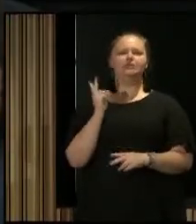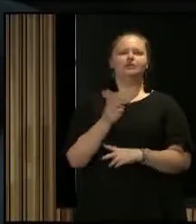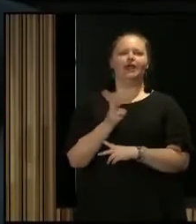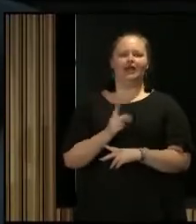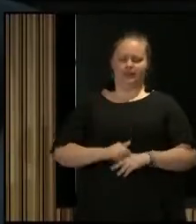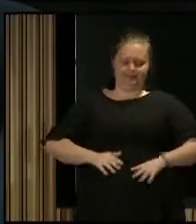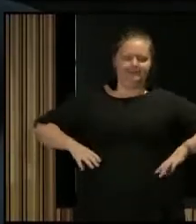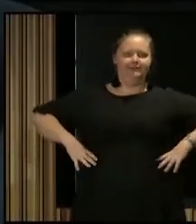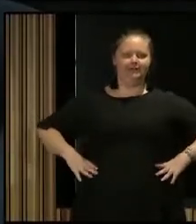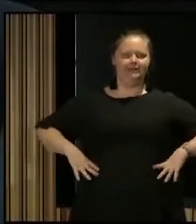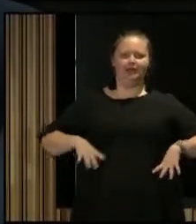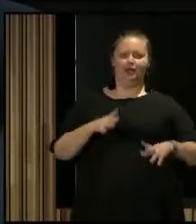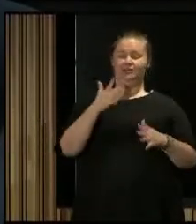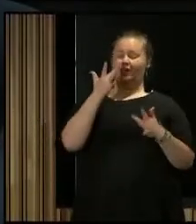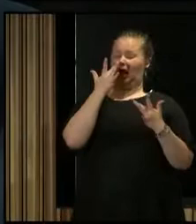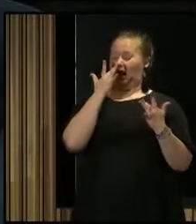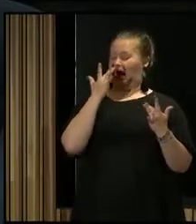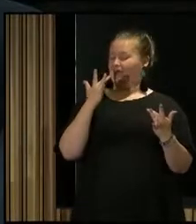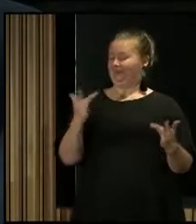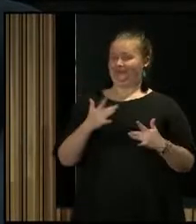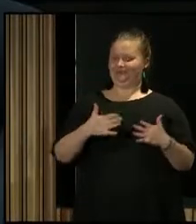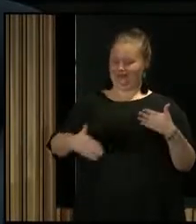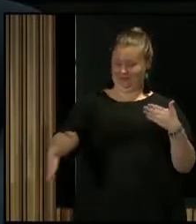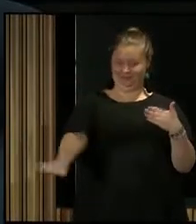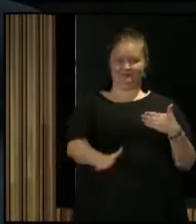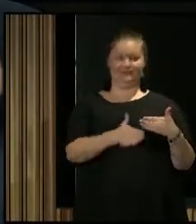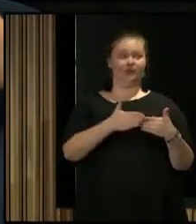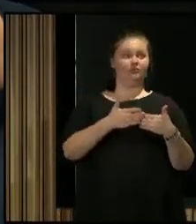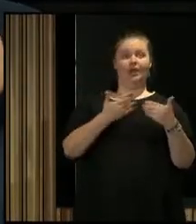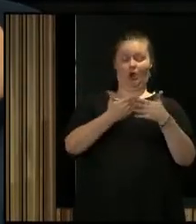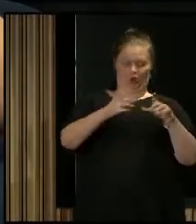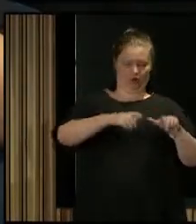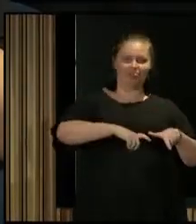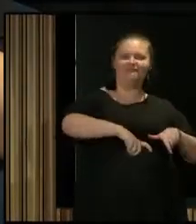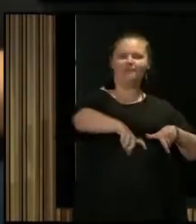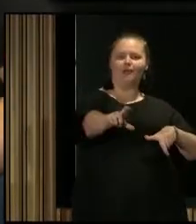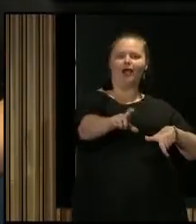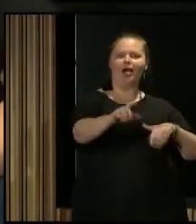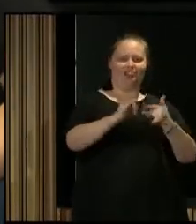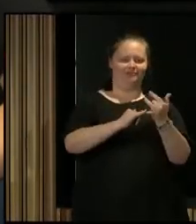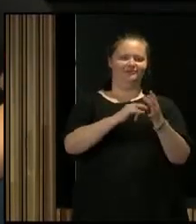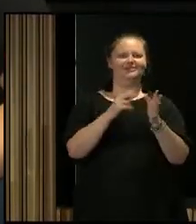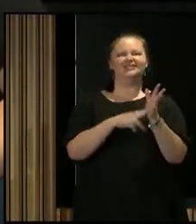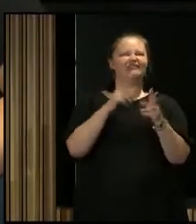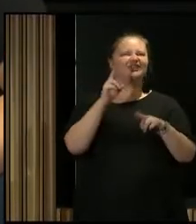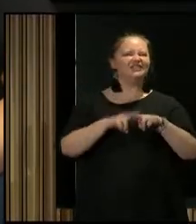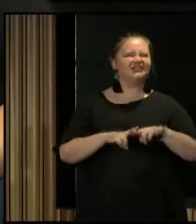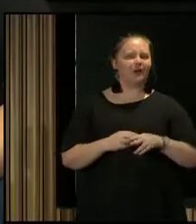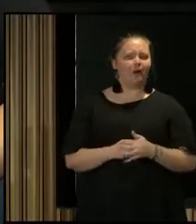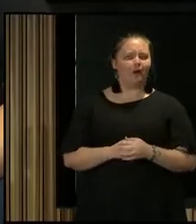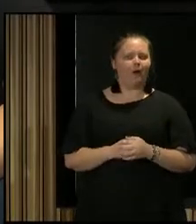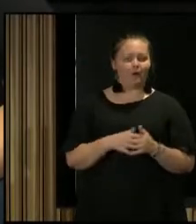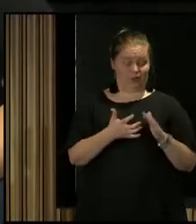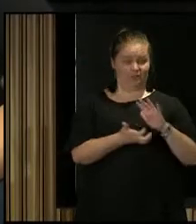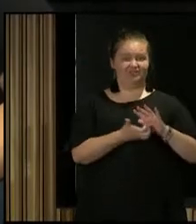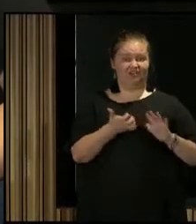went outside. It was so stinky, by the way, but we closed the doors. We went out, and I went out on the footpath in San Francisco, and I stood on a chair that we'd stolen from the